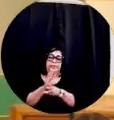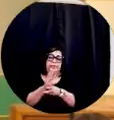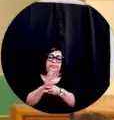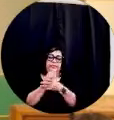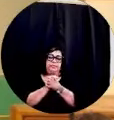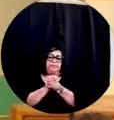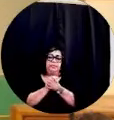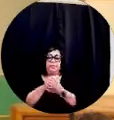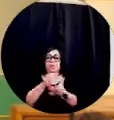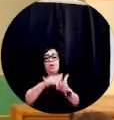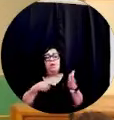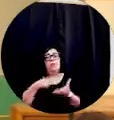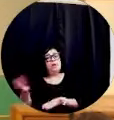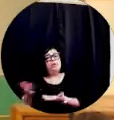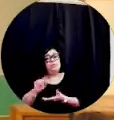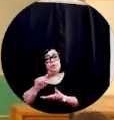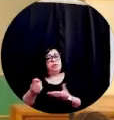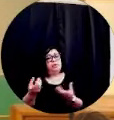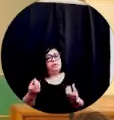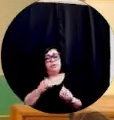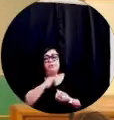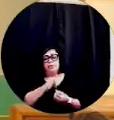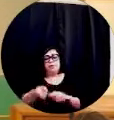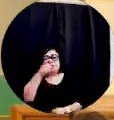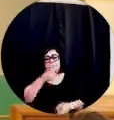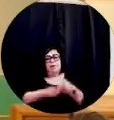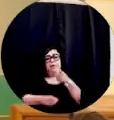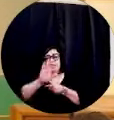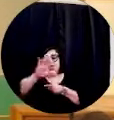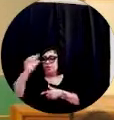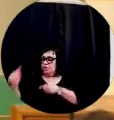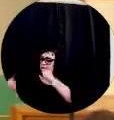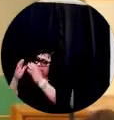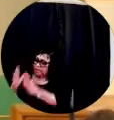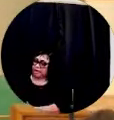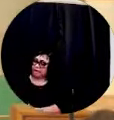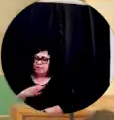What I would like for you to do is turn to your neighbor and say, neighbor,